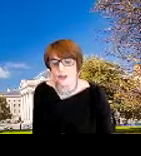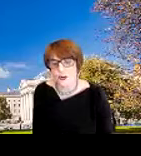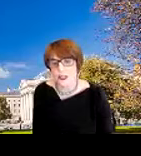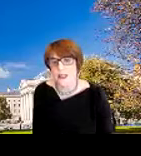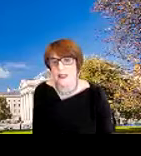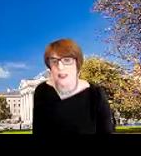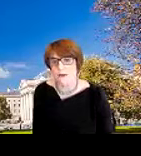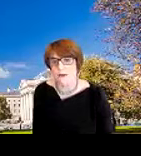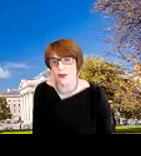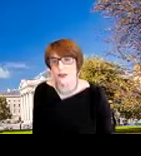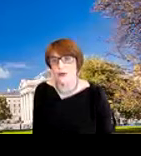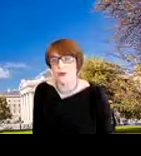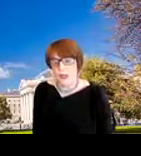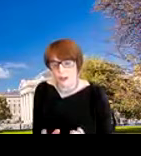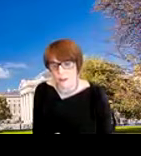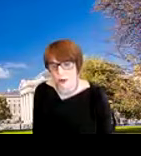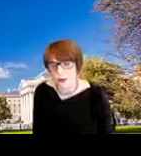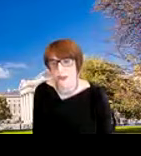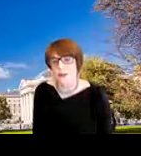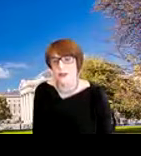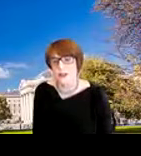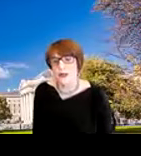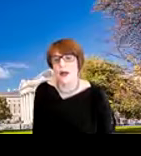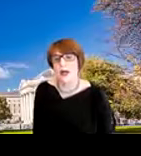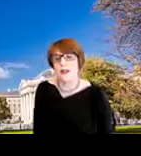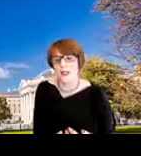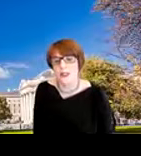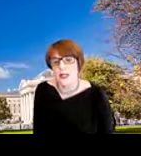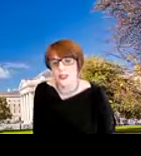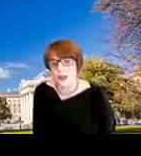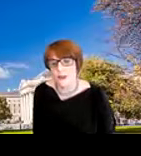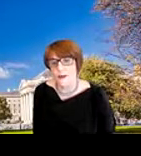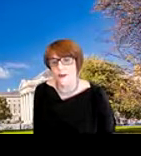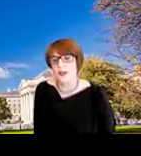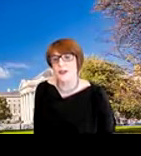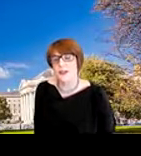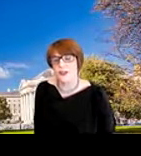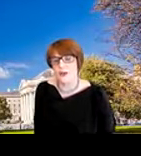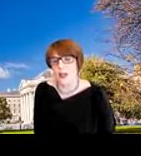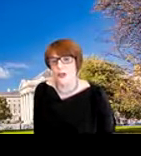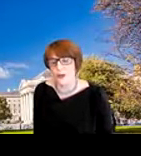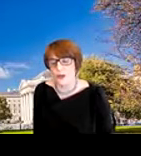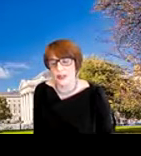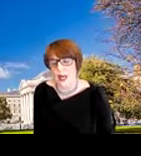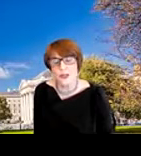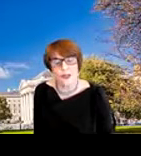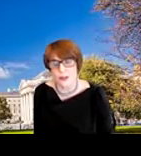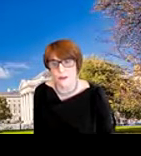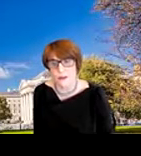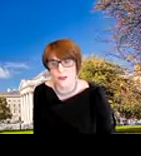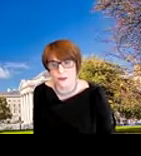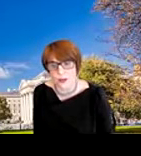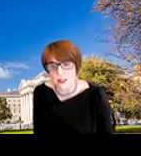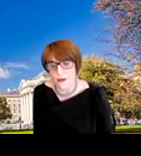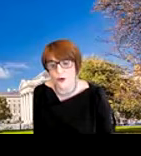was critical data for us to support the Minister and indeed service providers in trying to understand those at